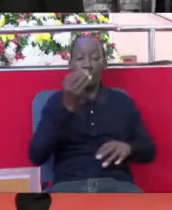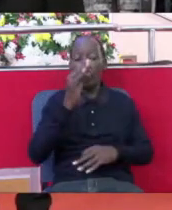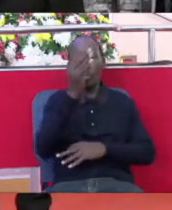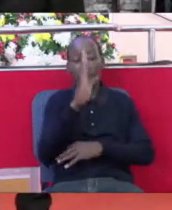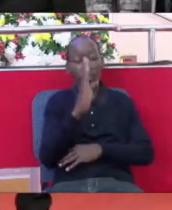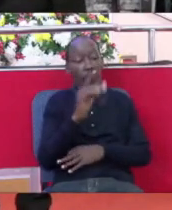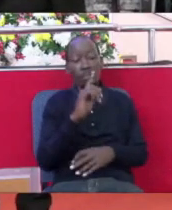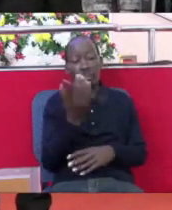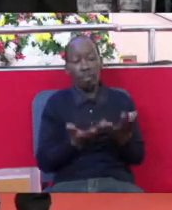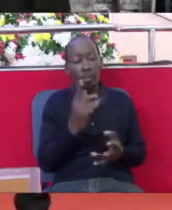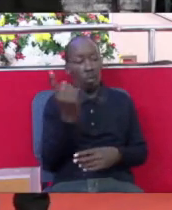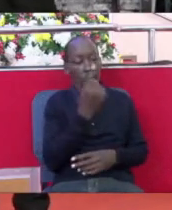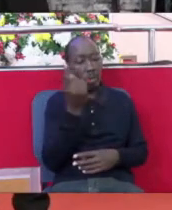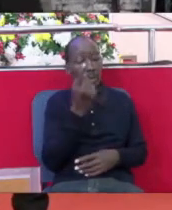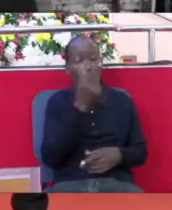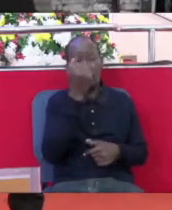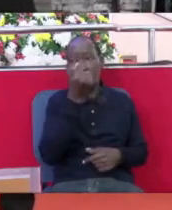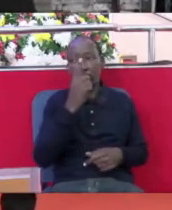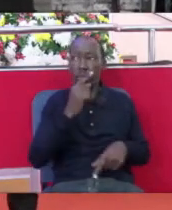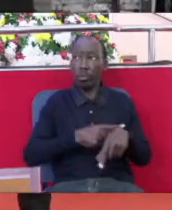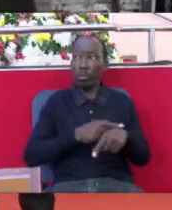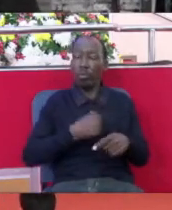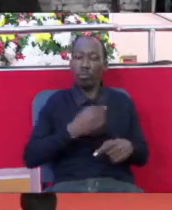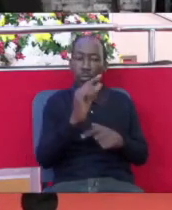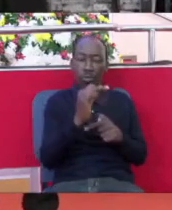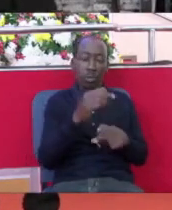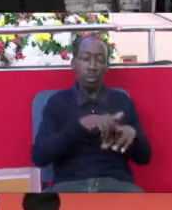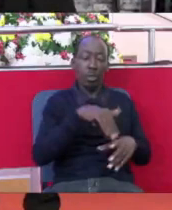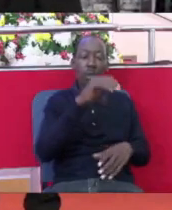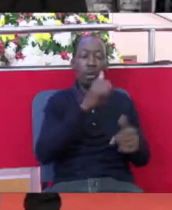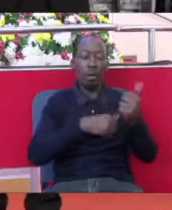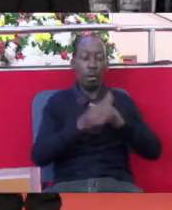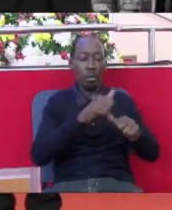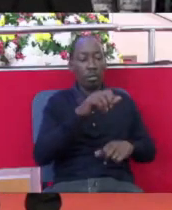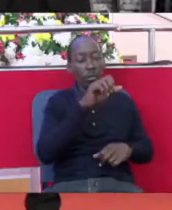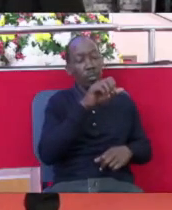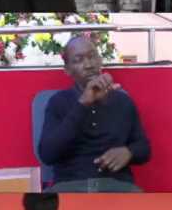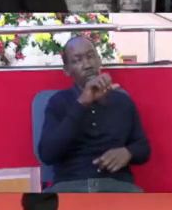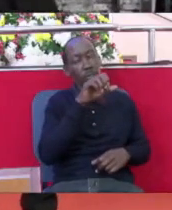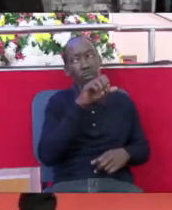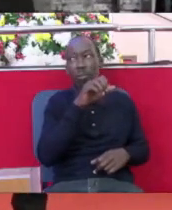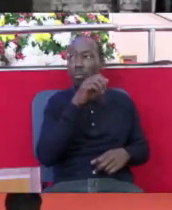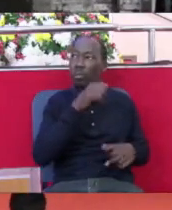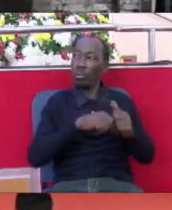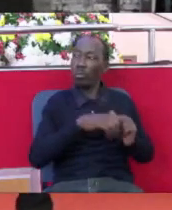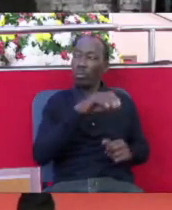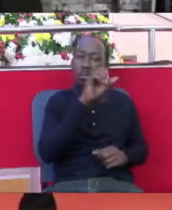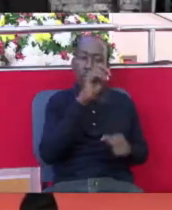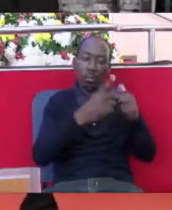Maybe I'll just quote for the benefit of time. Kwa sababu ya wakati, in Acts chapter 7 verse 57 to 58, Matendo ya